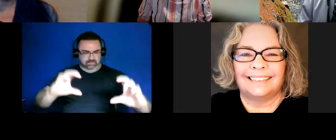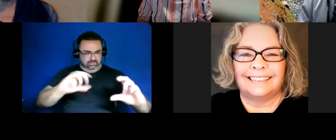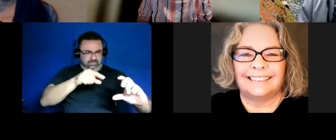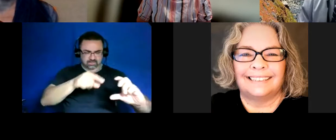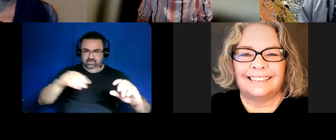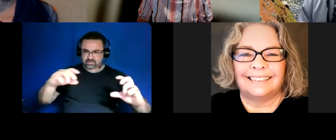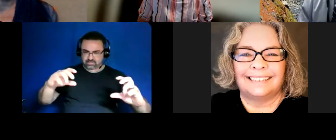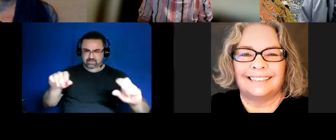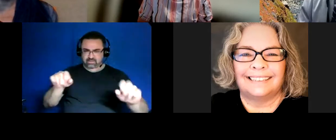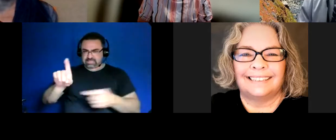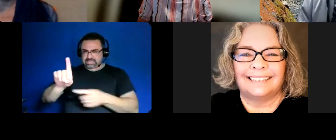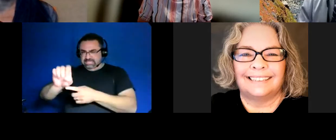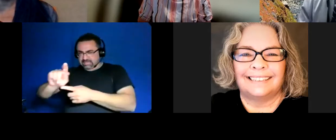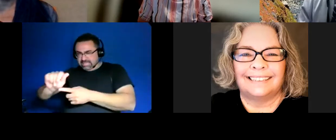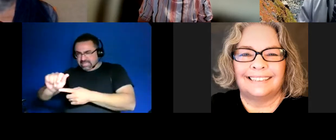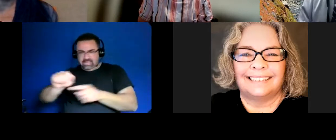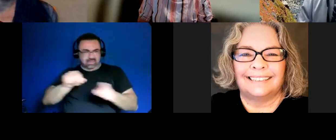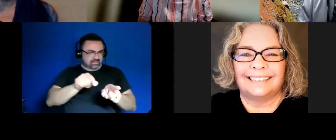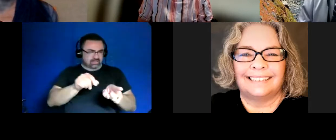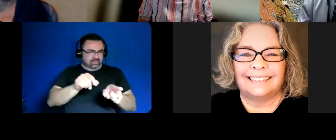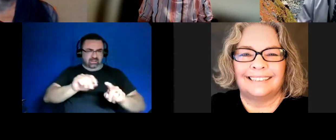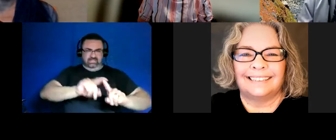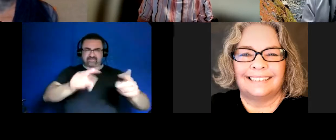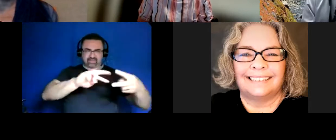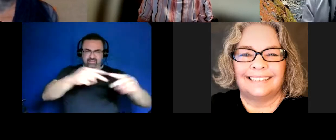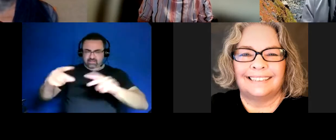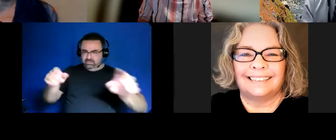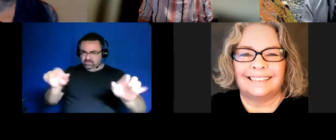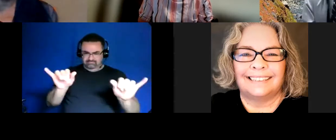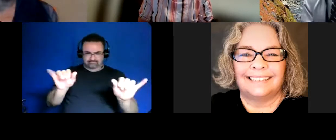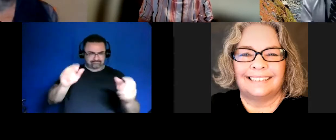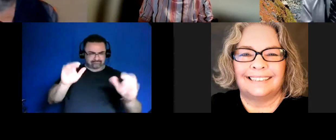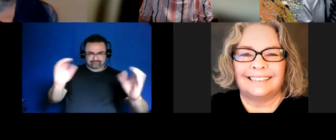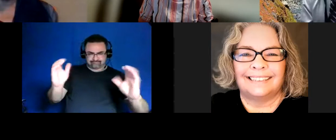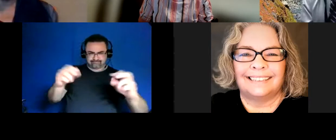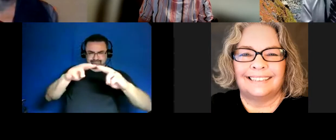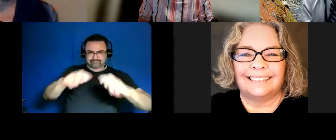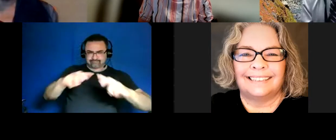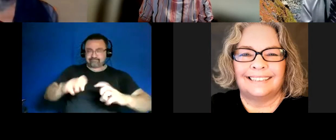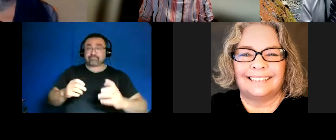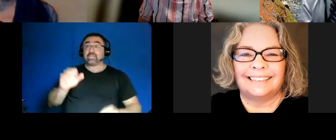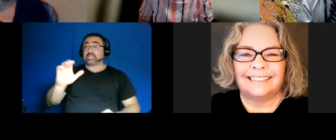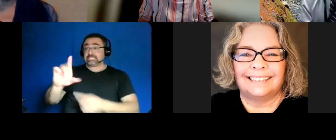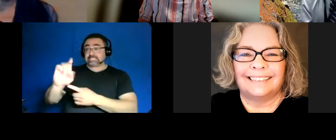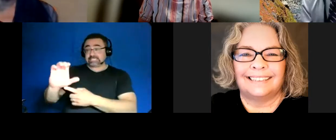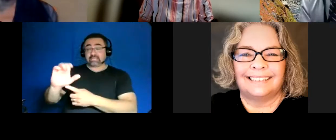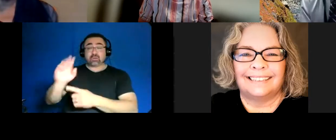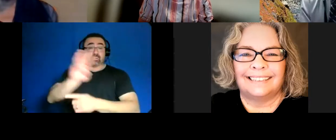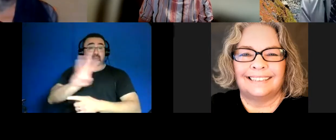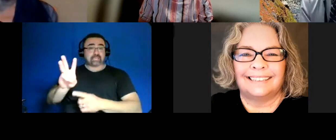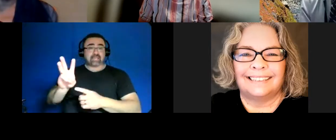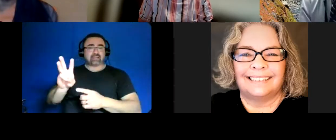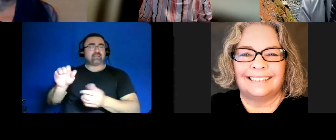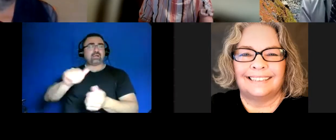the Delta variant. And what I think you can see from CDC's website and from other information,